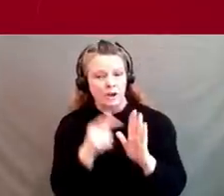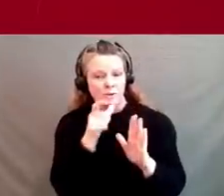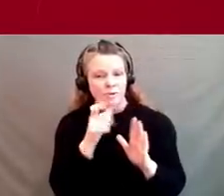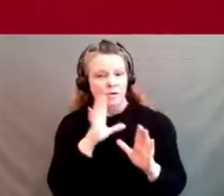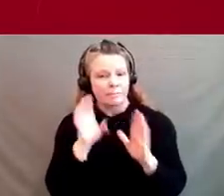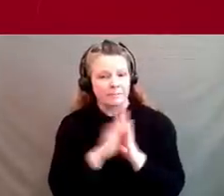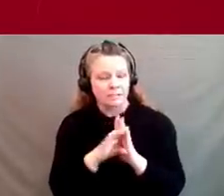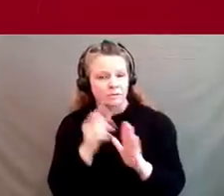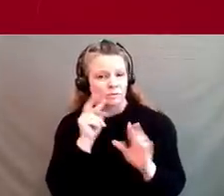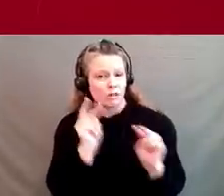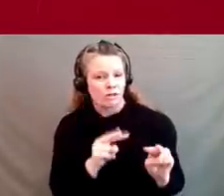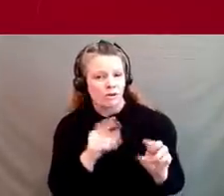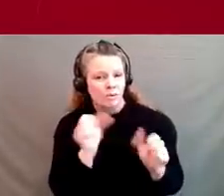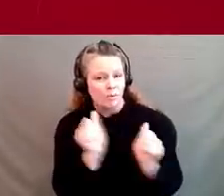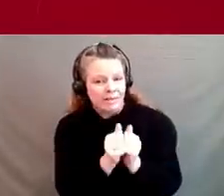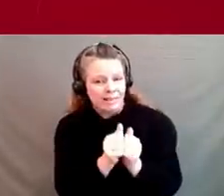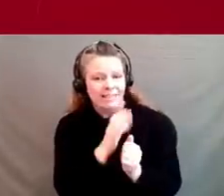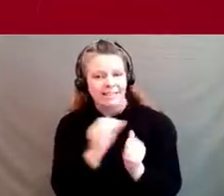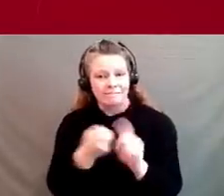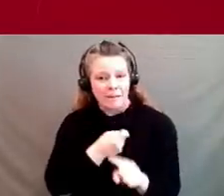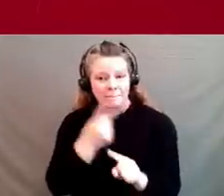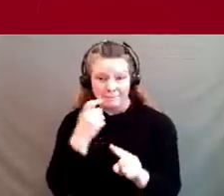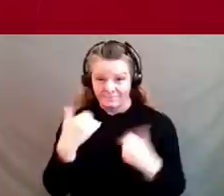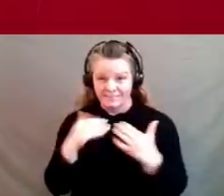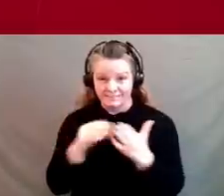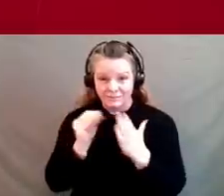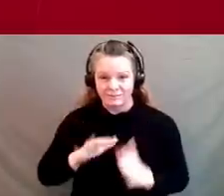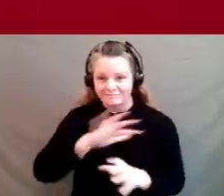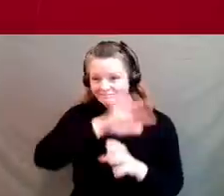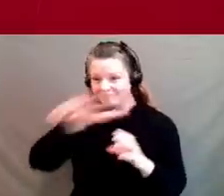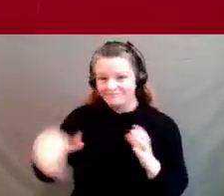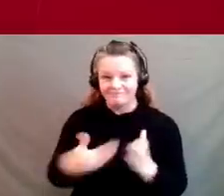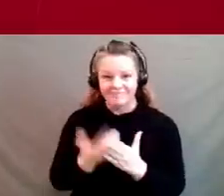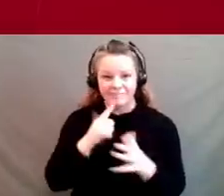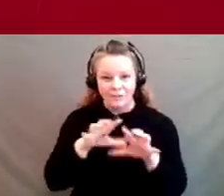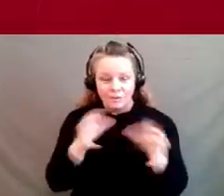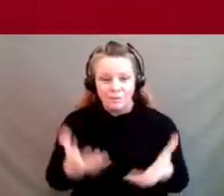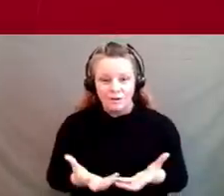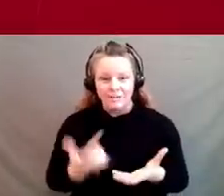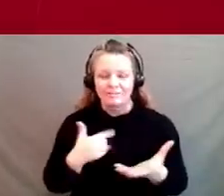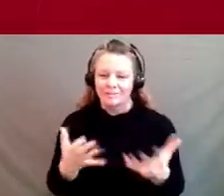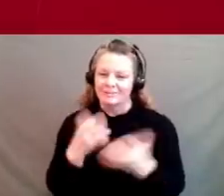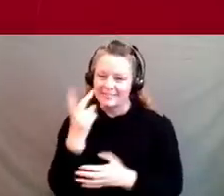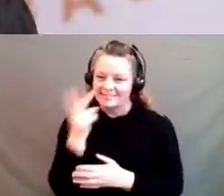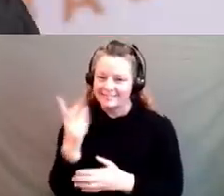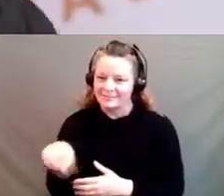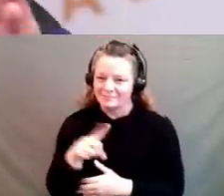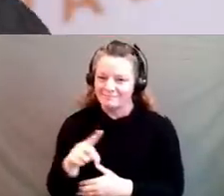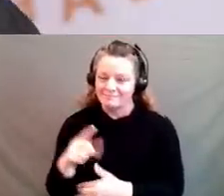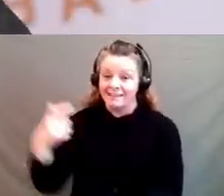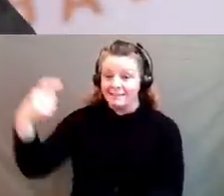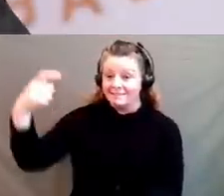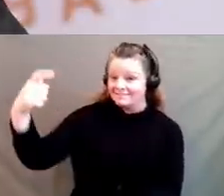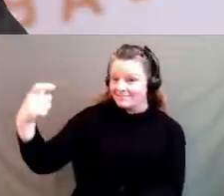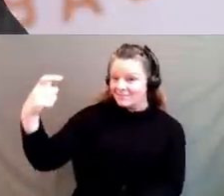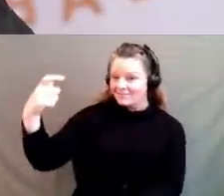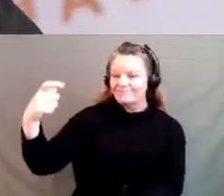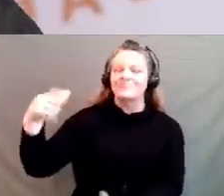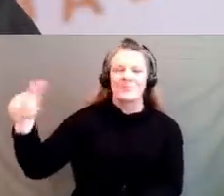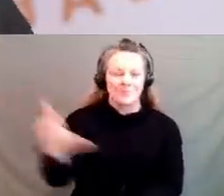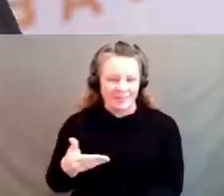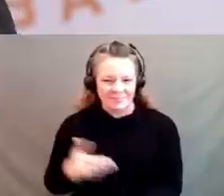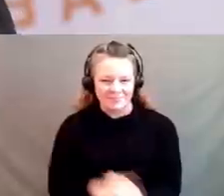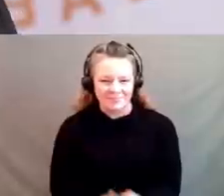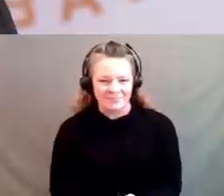all over the U.S. and globally joining us today, and we want to see you, and selfies are welcome. Now, the entire commencement